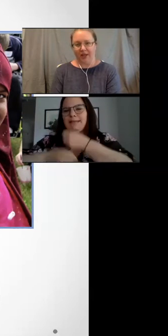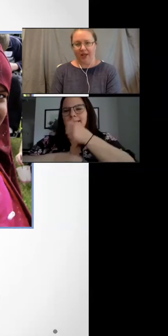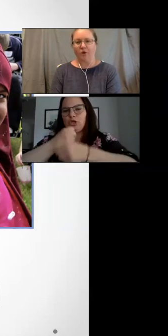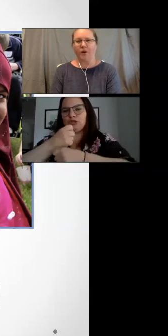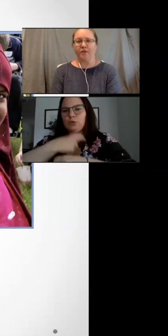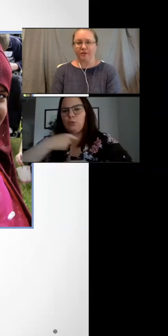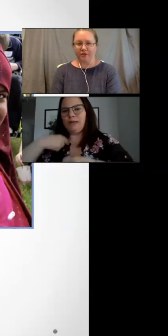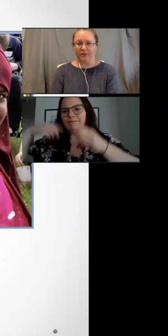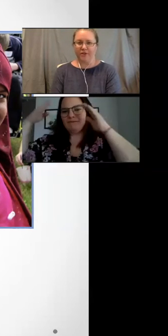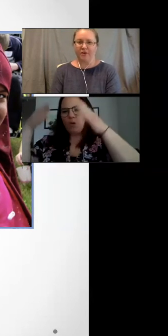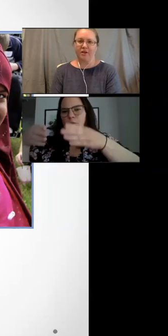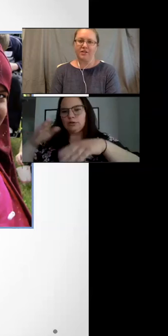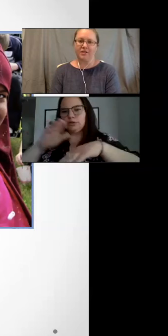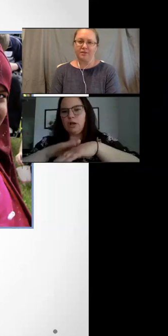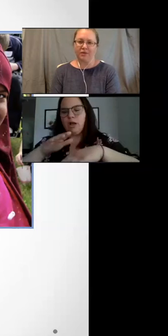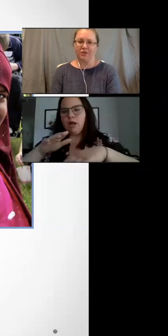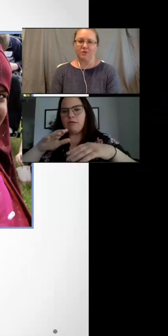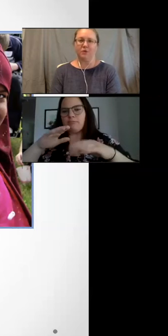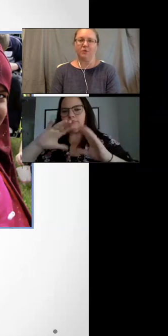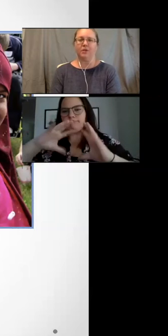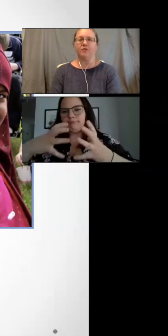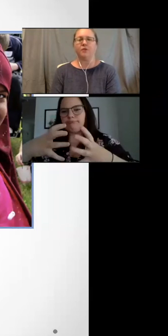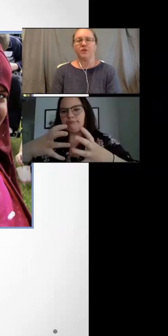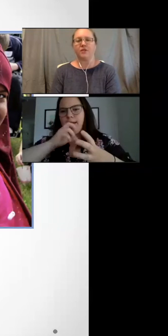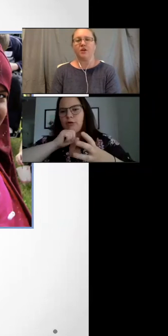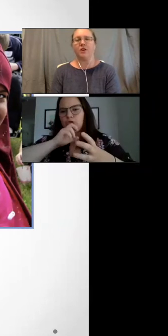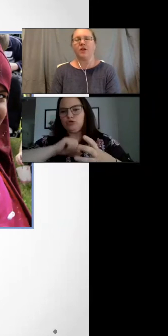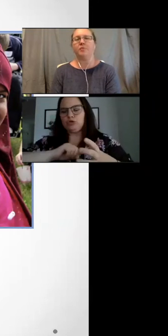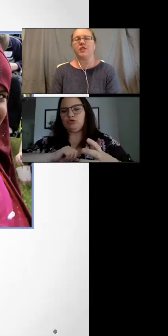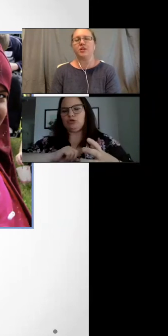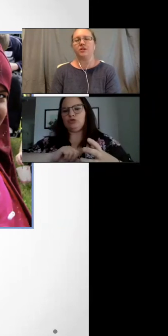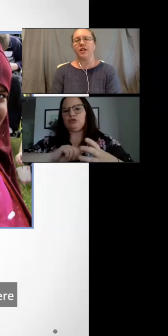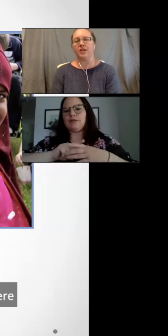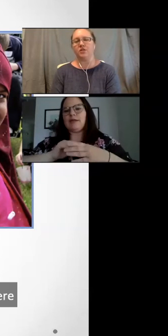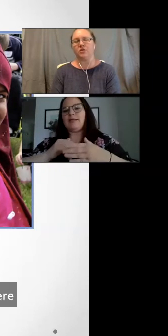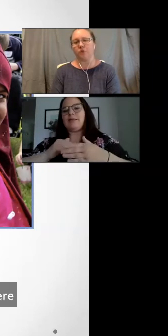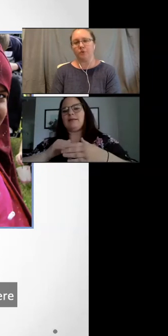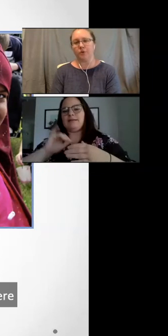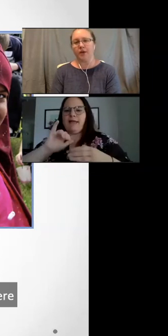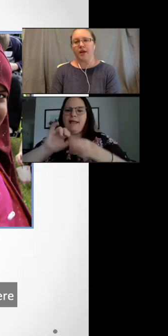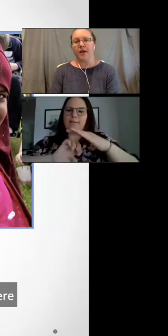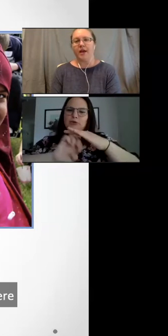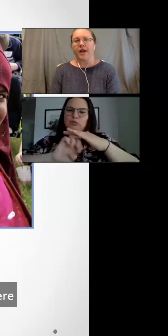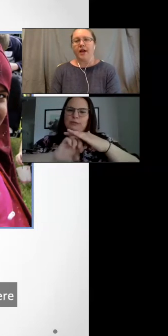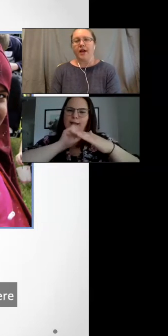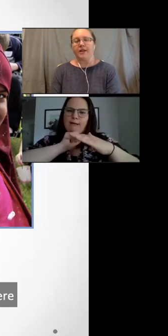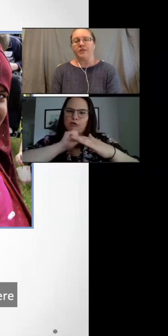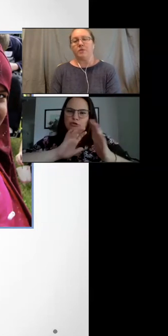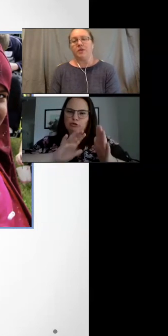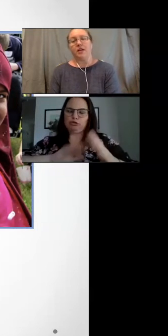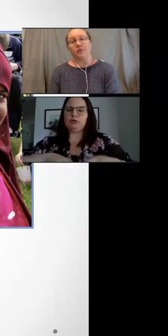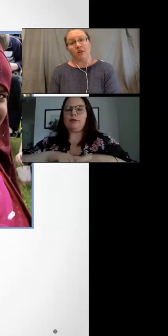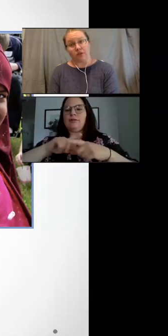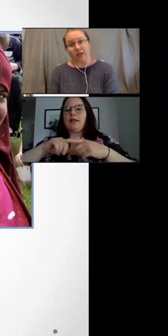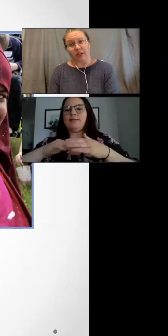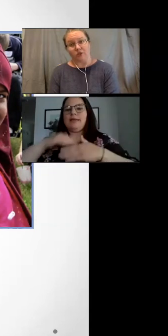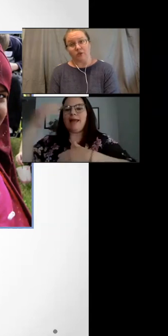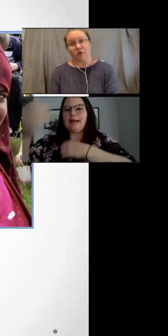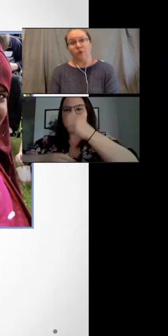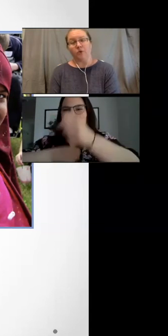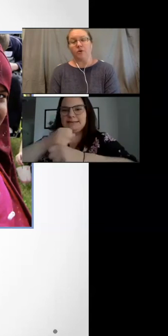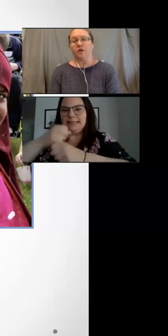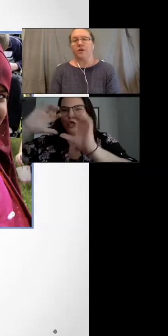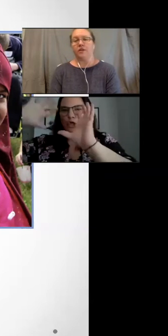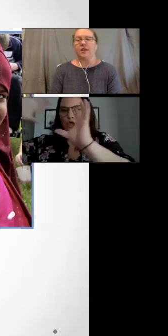birthday. However, there are some years where we really focus on a particular age group. So maybe the elementary age